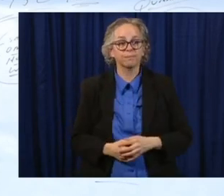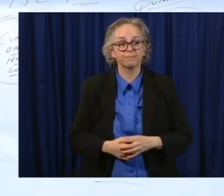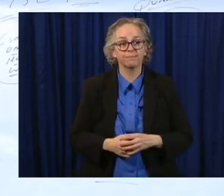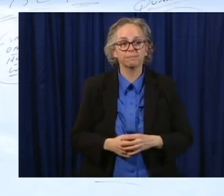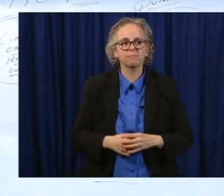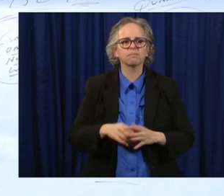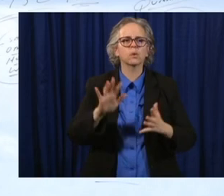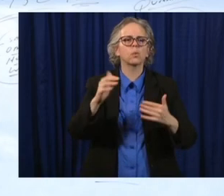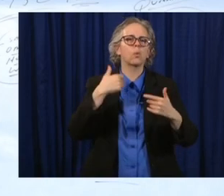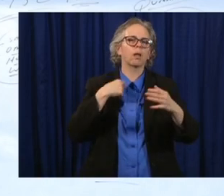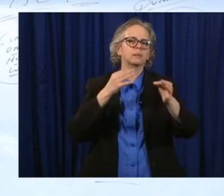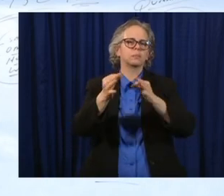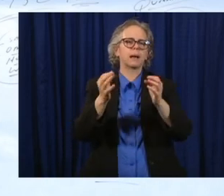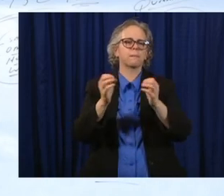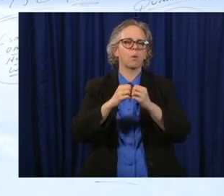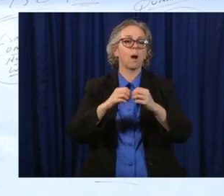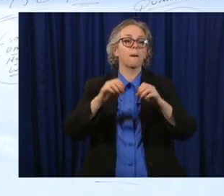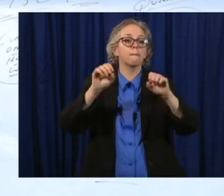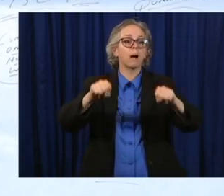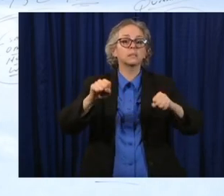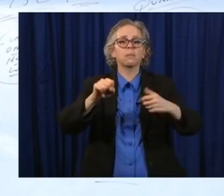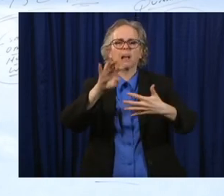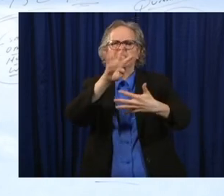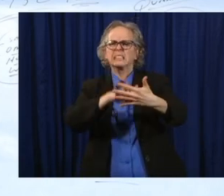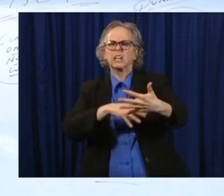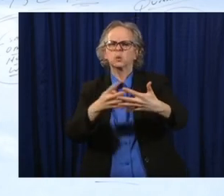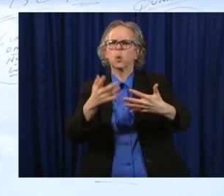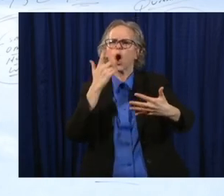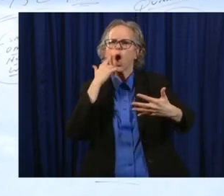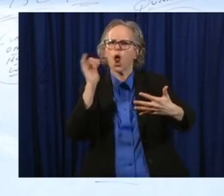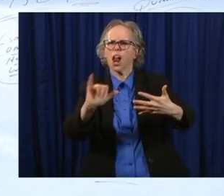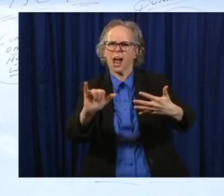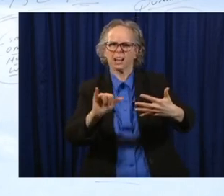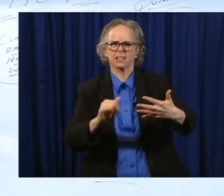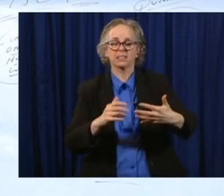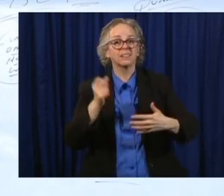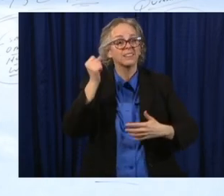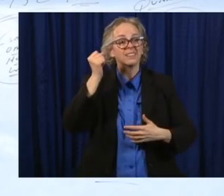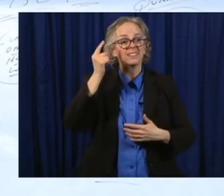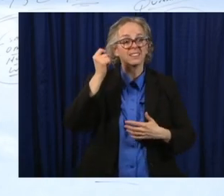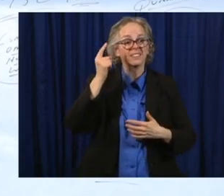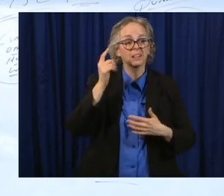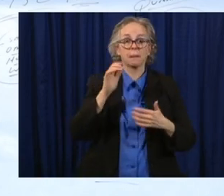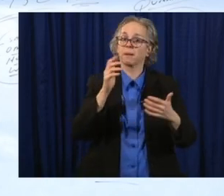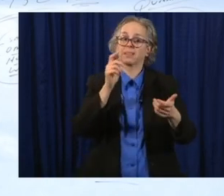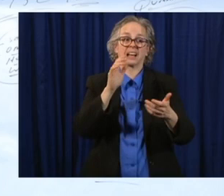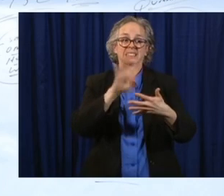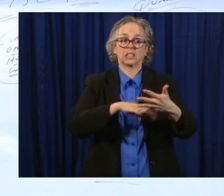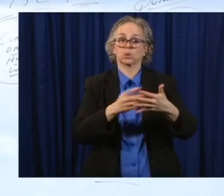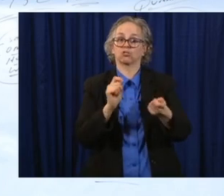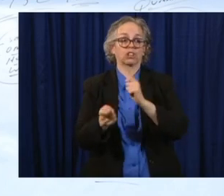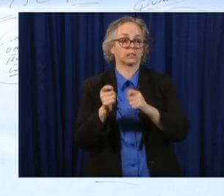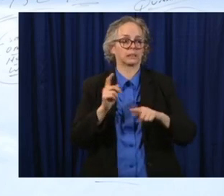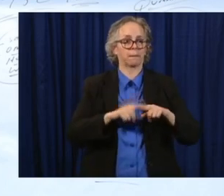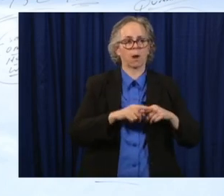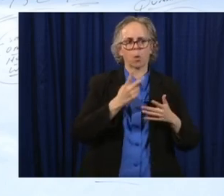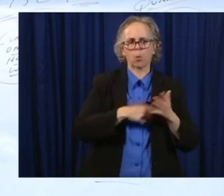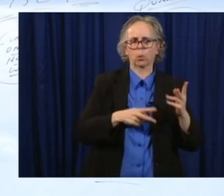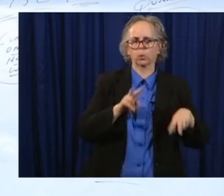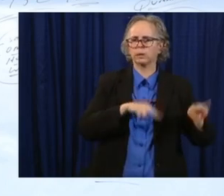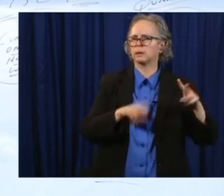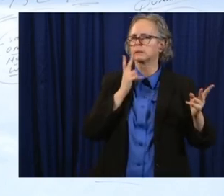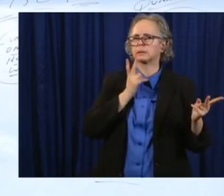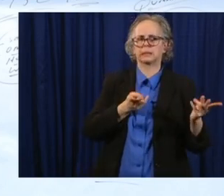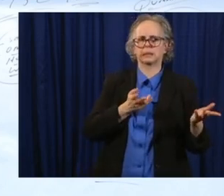schedule, a hopeful schedule. A lot of this is going to depend on exactly, what is occurring with the